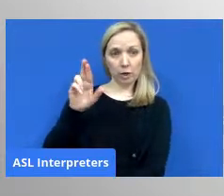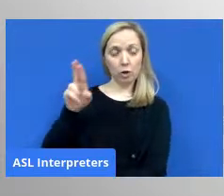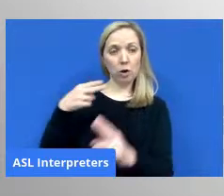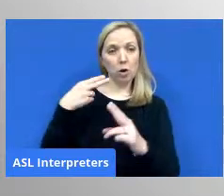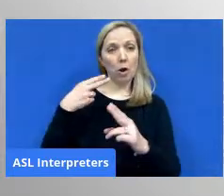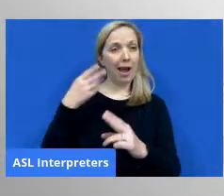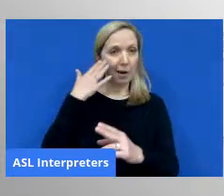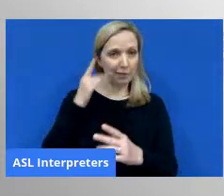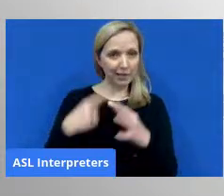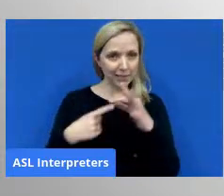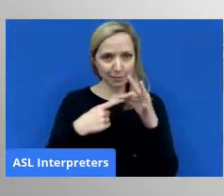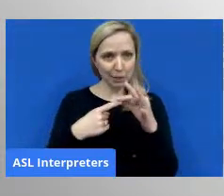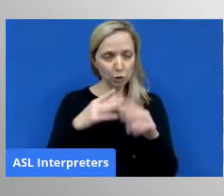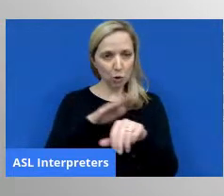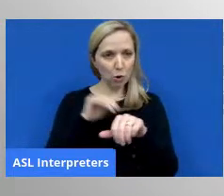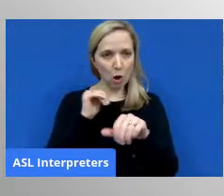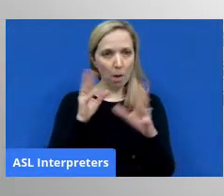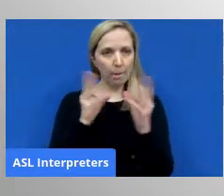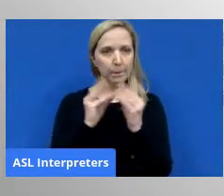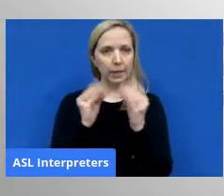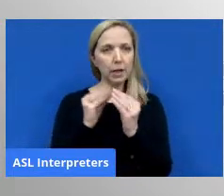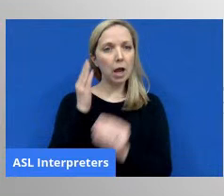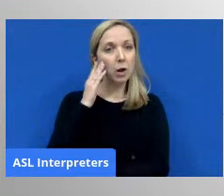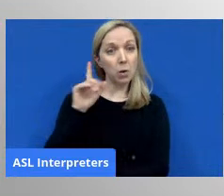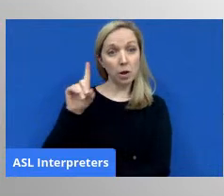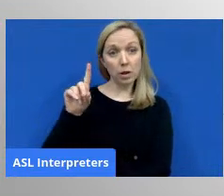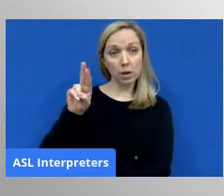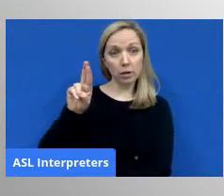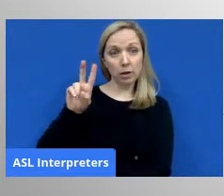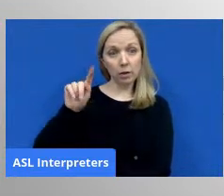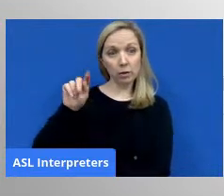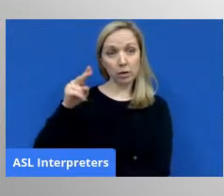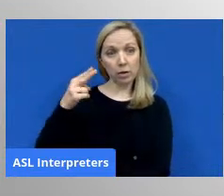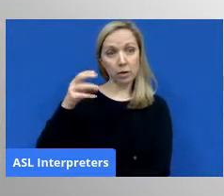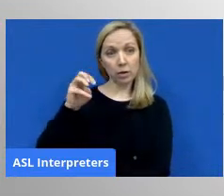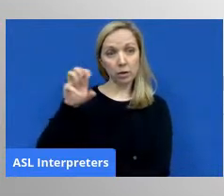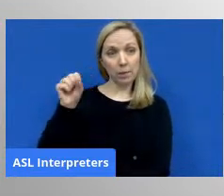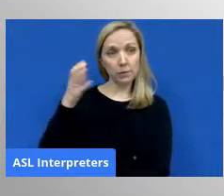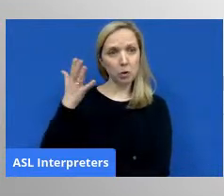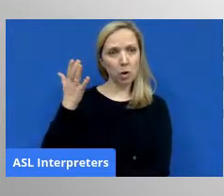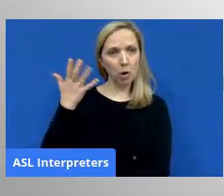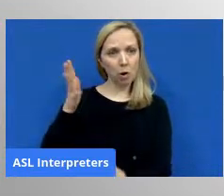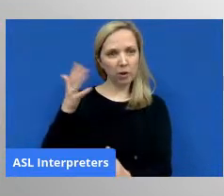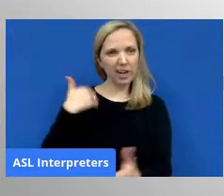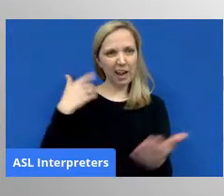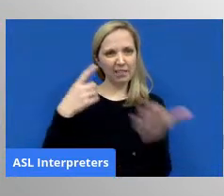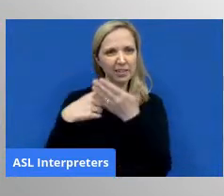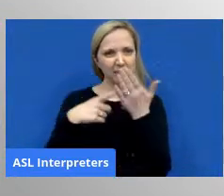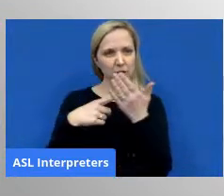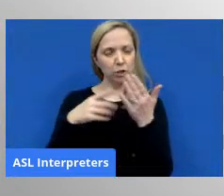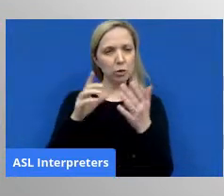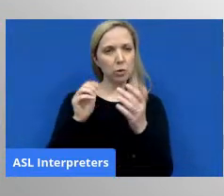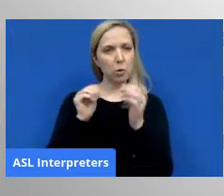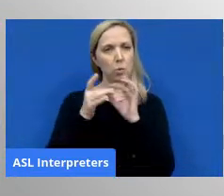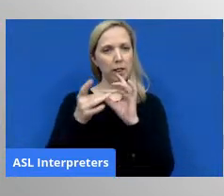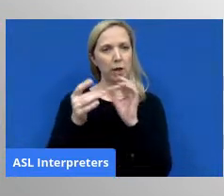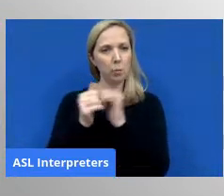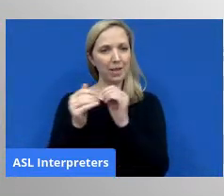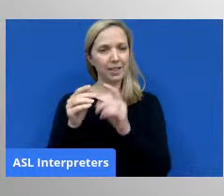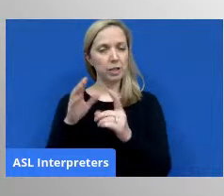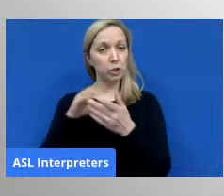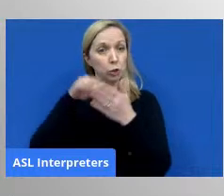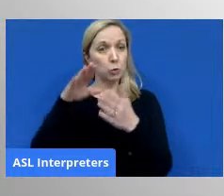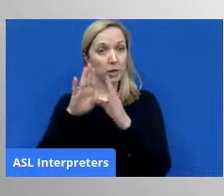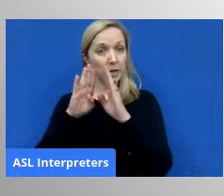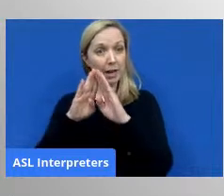know, Dr. Thomas, you mentioned that you all already have a committee that's looking at how we support students. But to Ms. Gallagher's